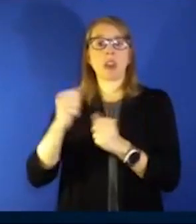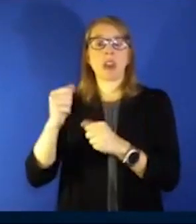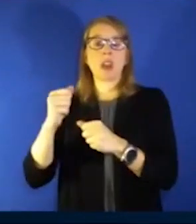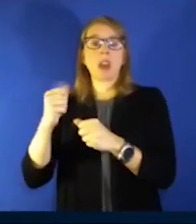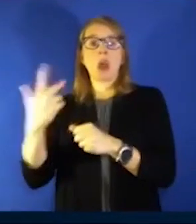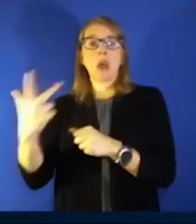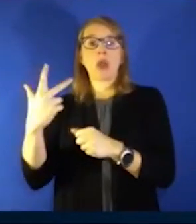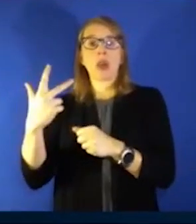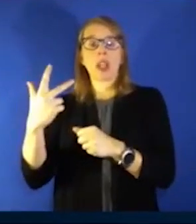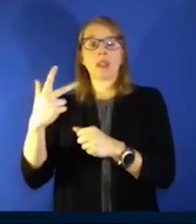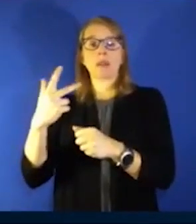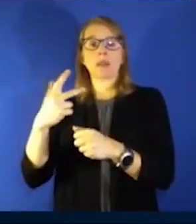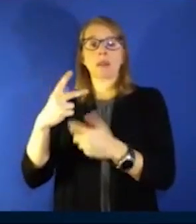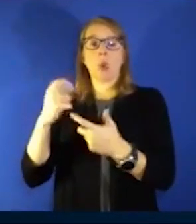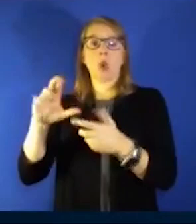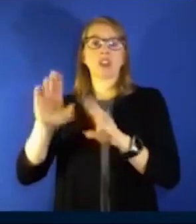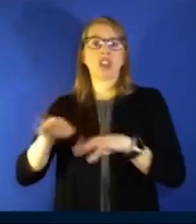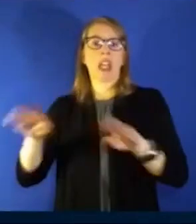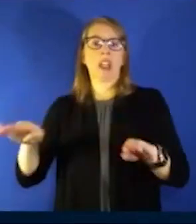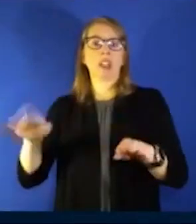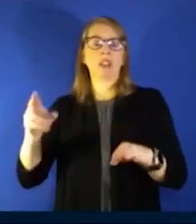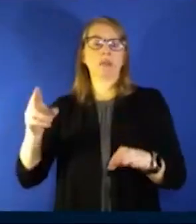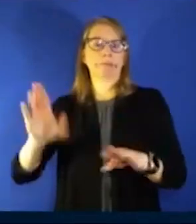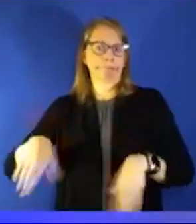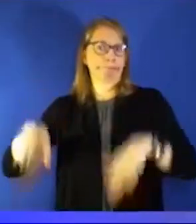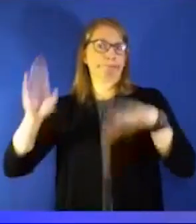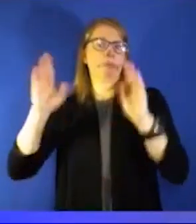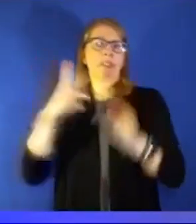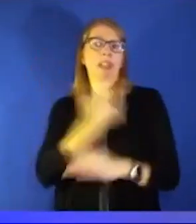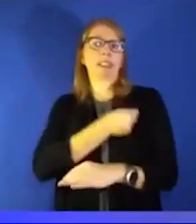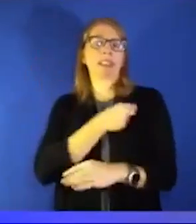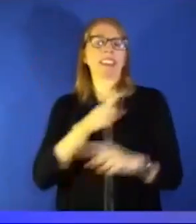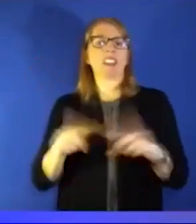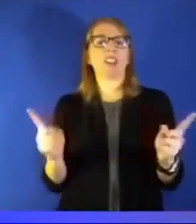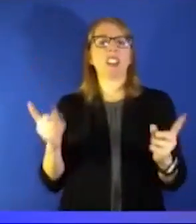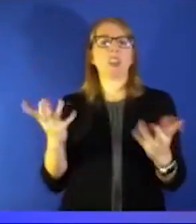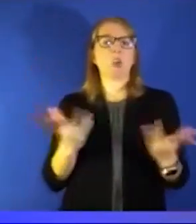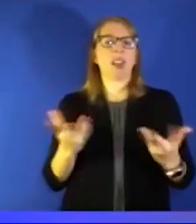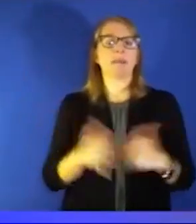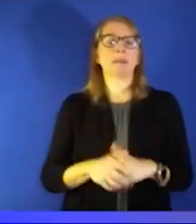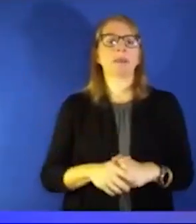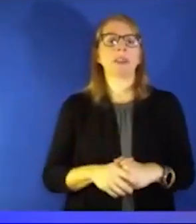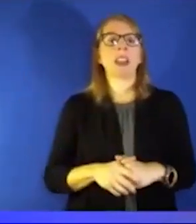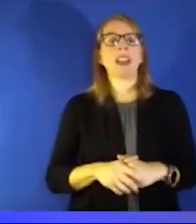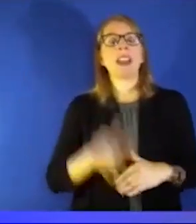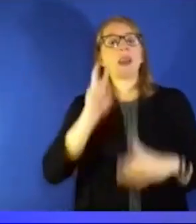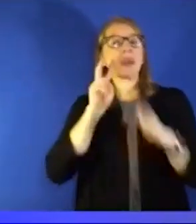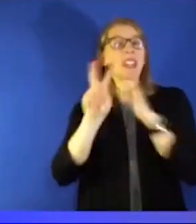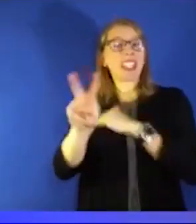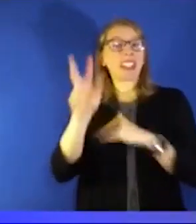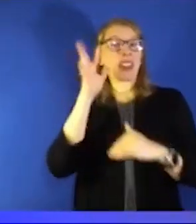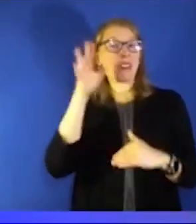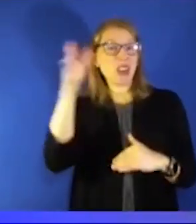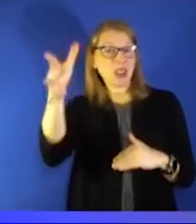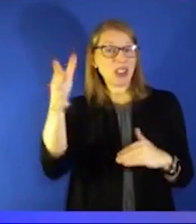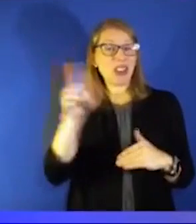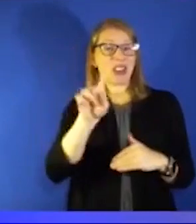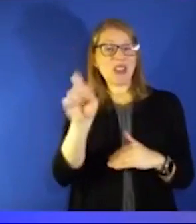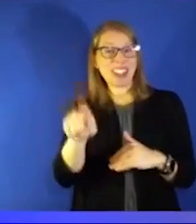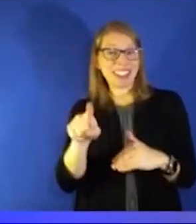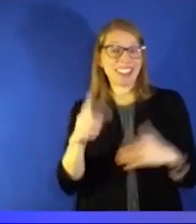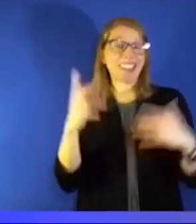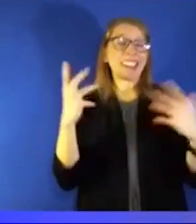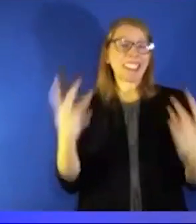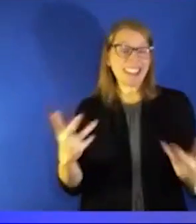like a childhood vaccination? So that's another predicting the future question. So it's going to be